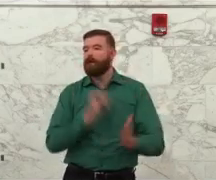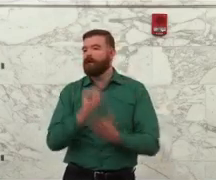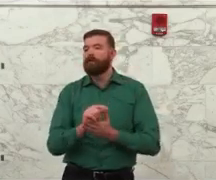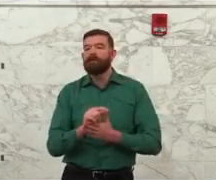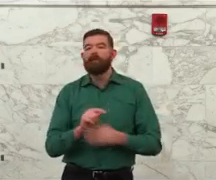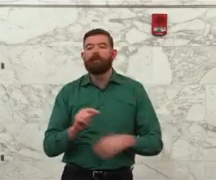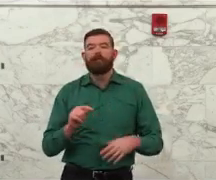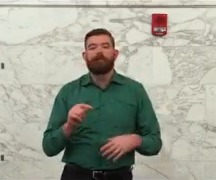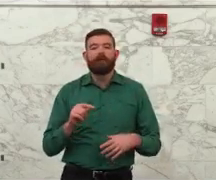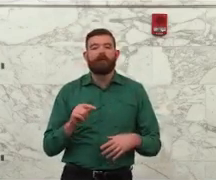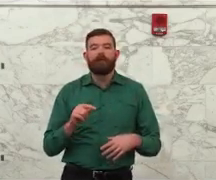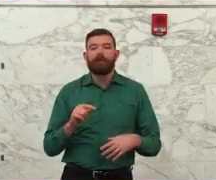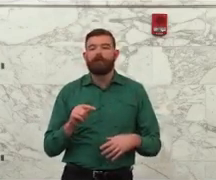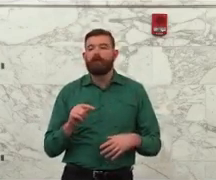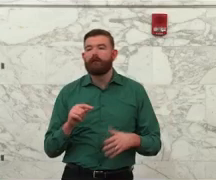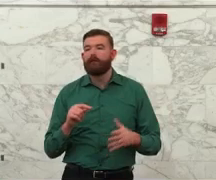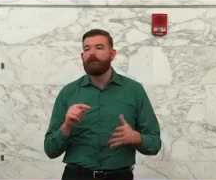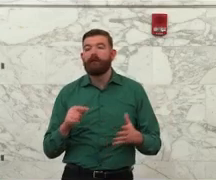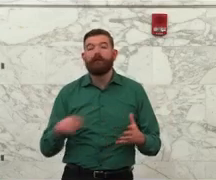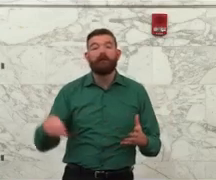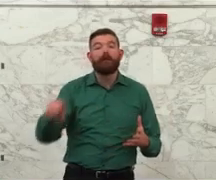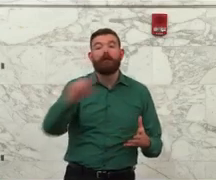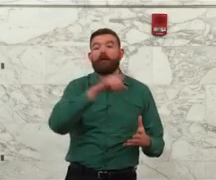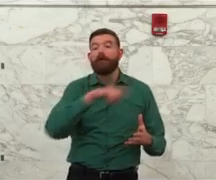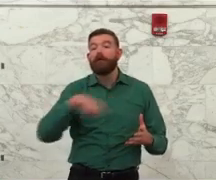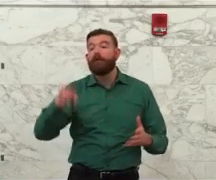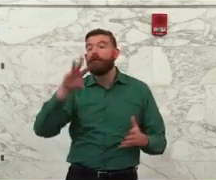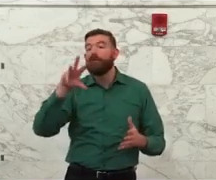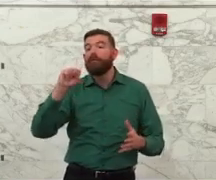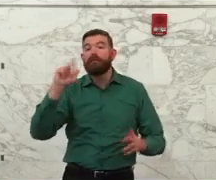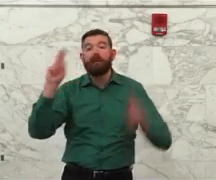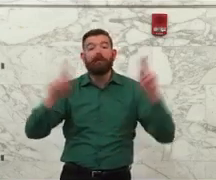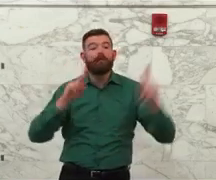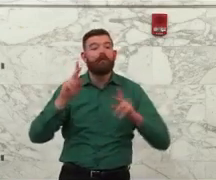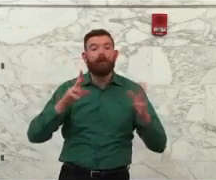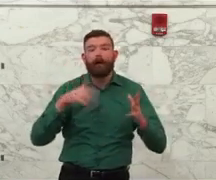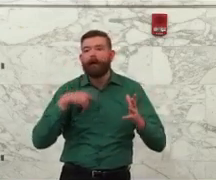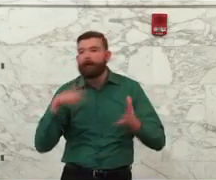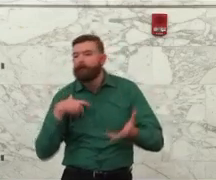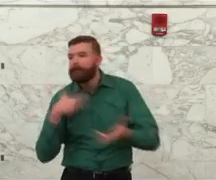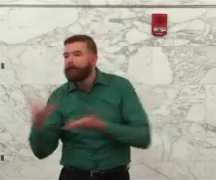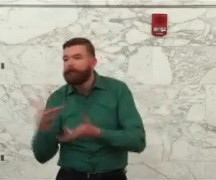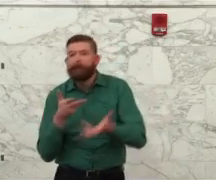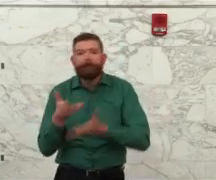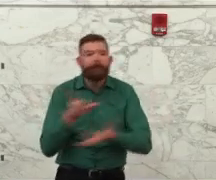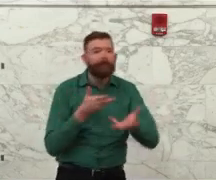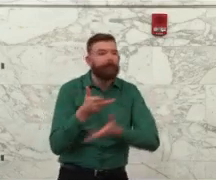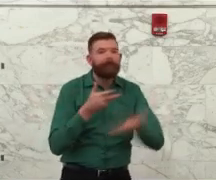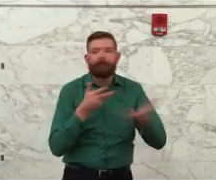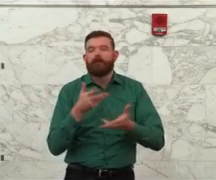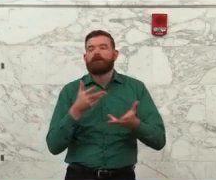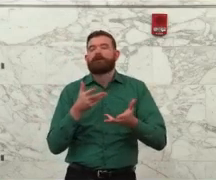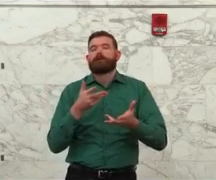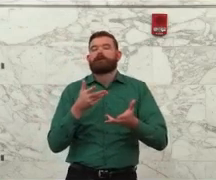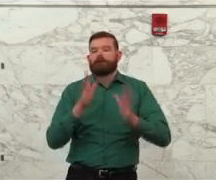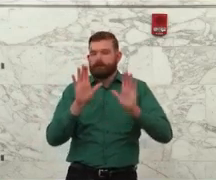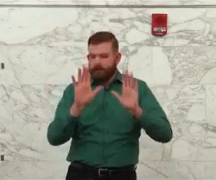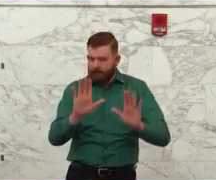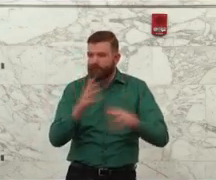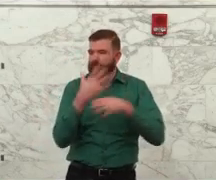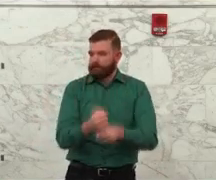against journalists. Trust me, that's not the point. In fact, I'm going out of my way to praise media as an essential service because I mean